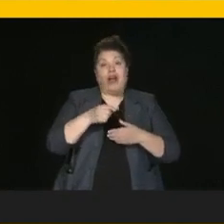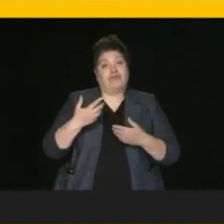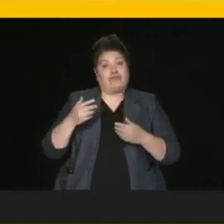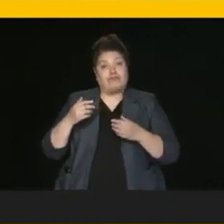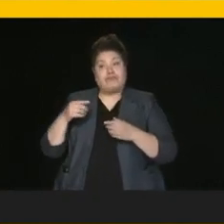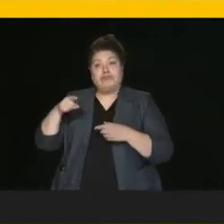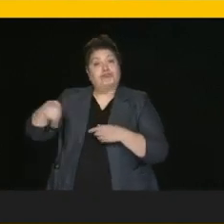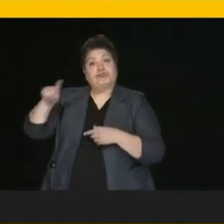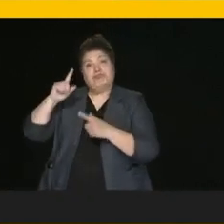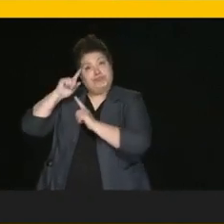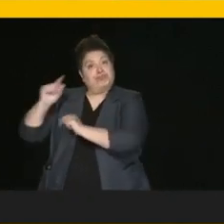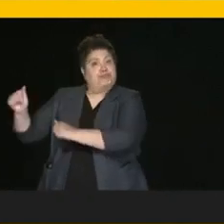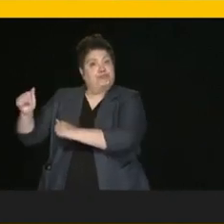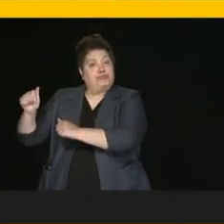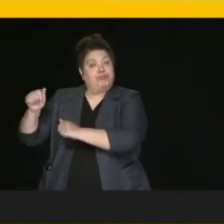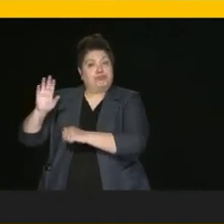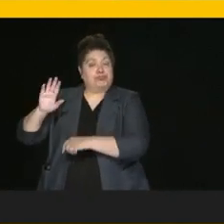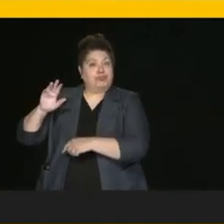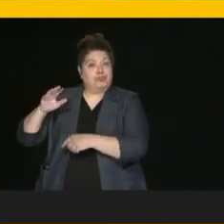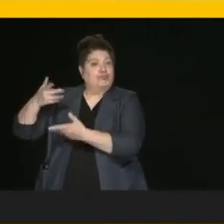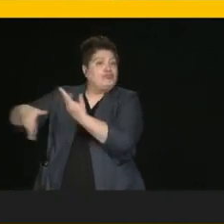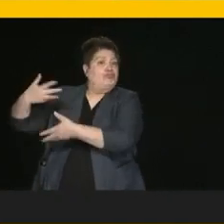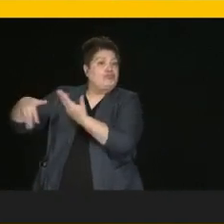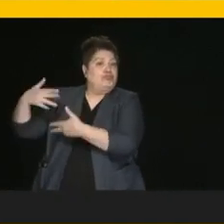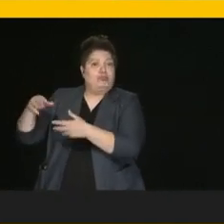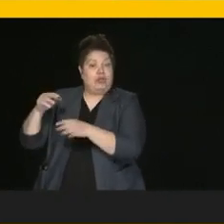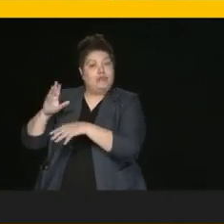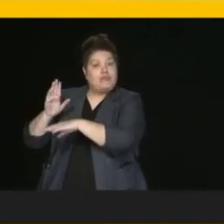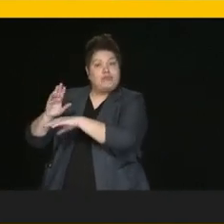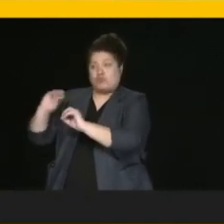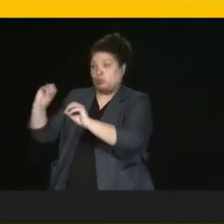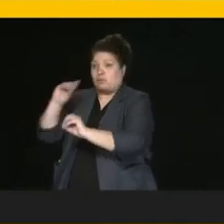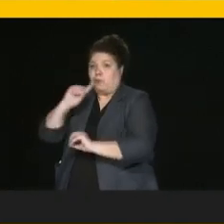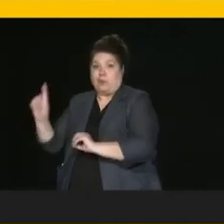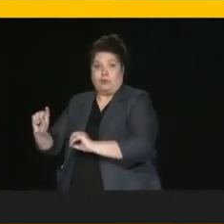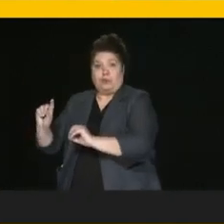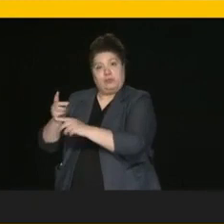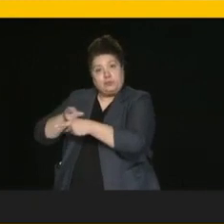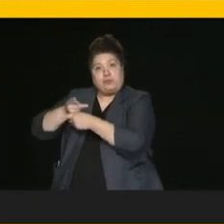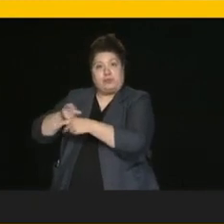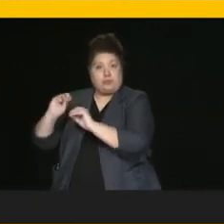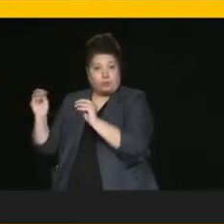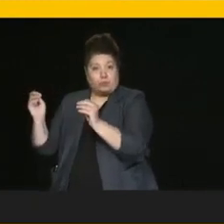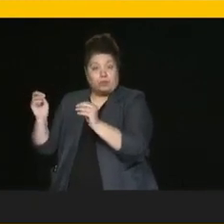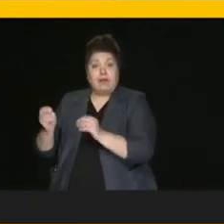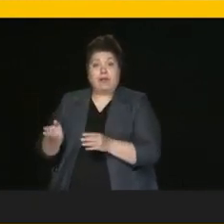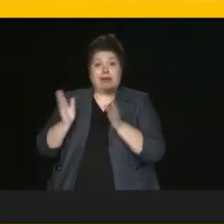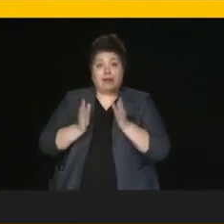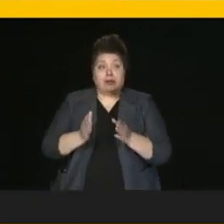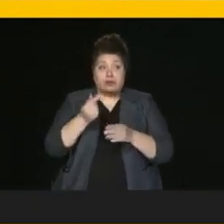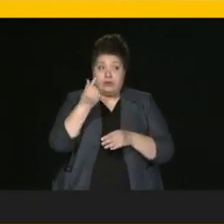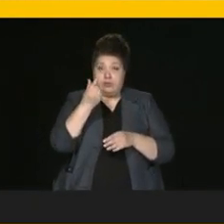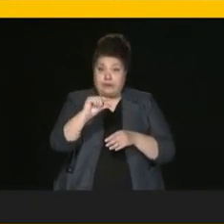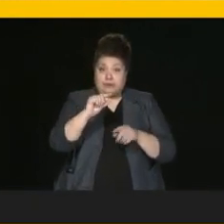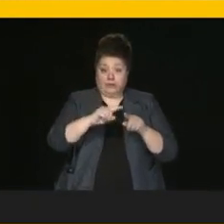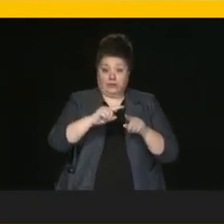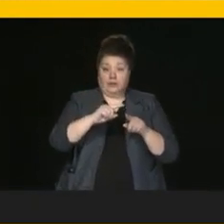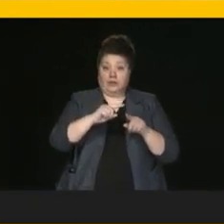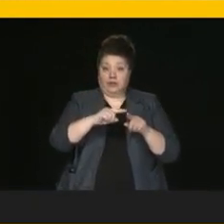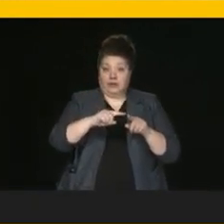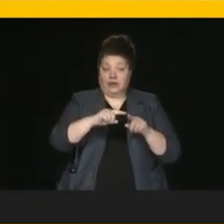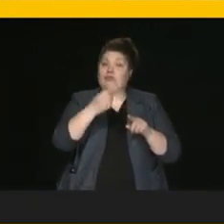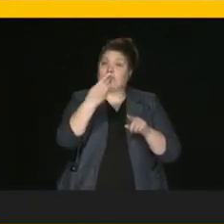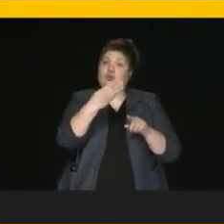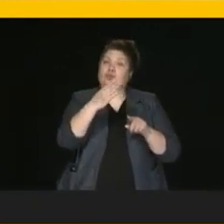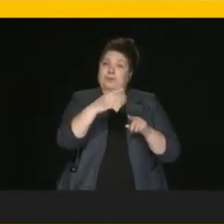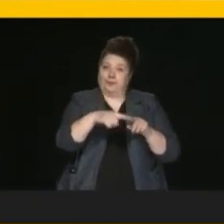The blue line shows a scenario with weaker controls to delay and reduce the peak, and the green curve is the best case scenario, which